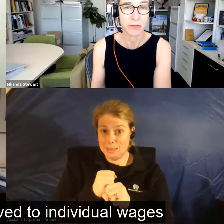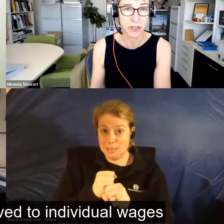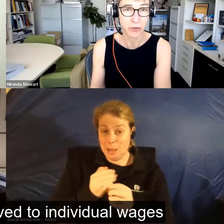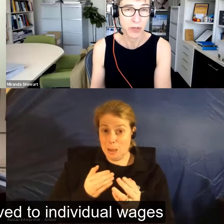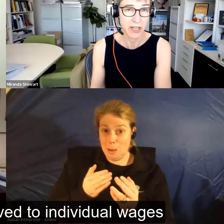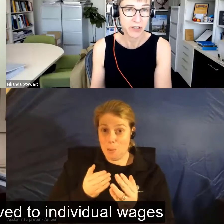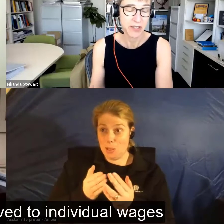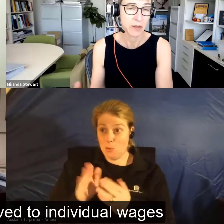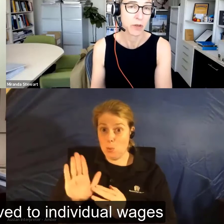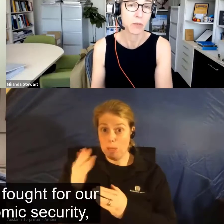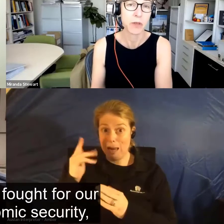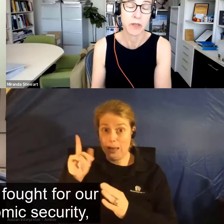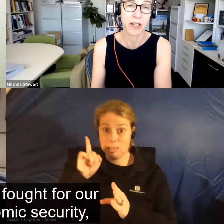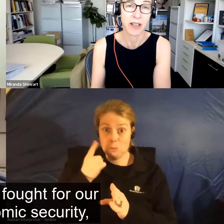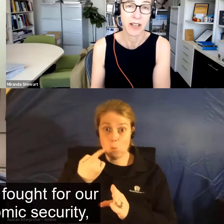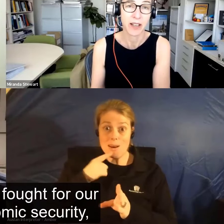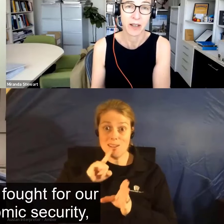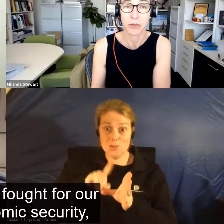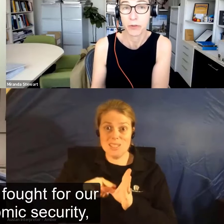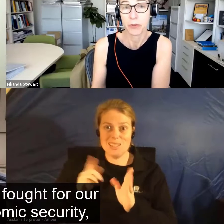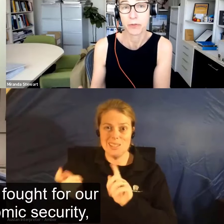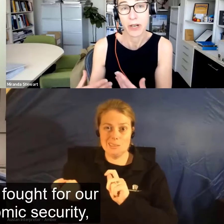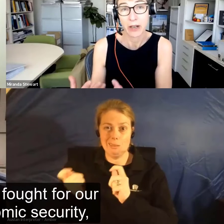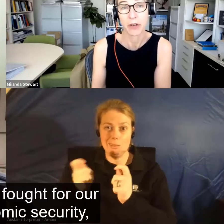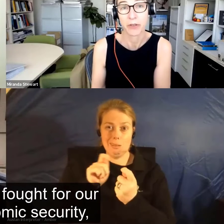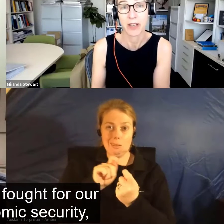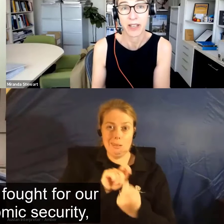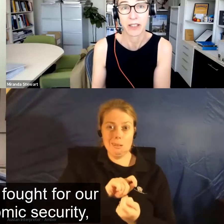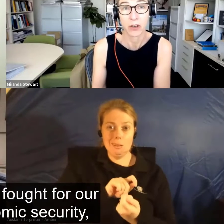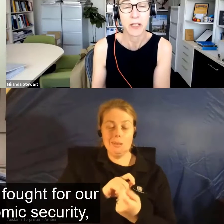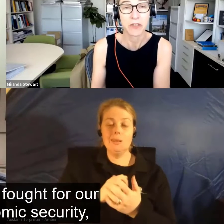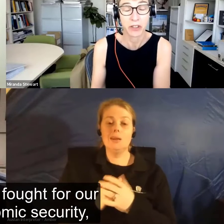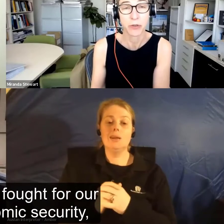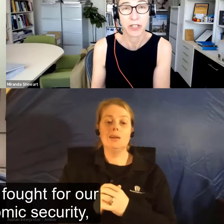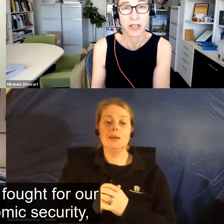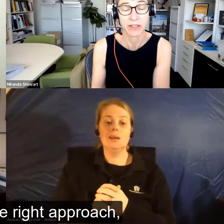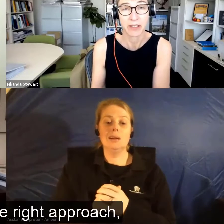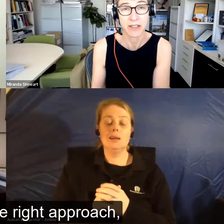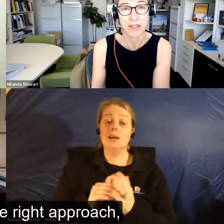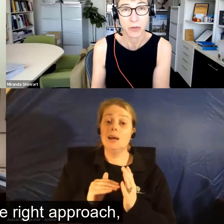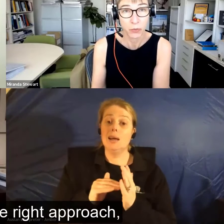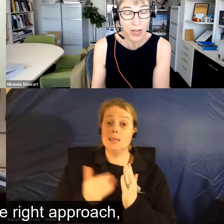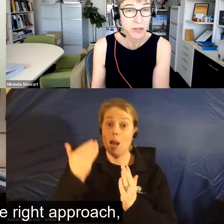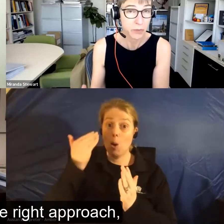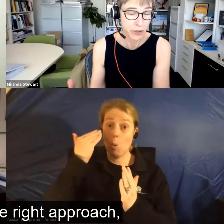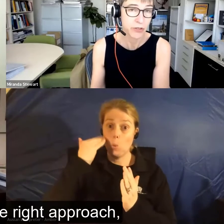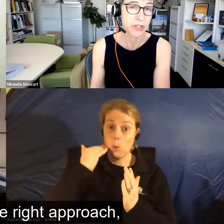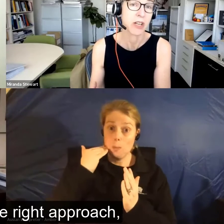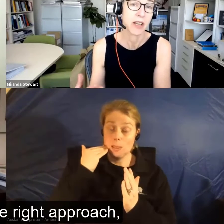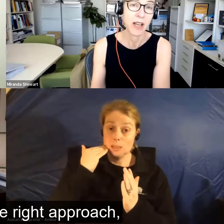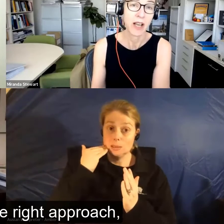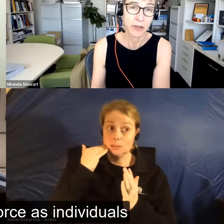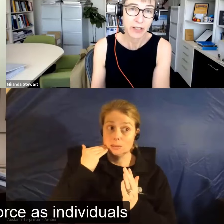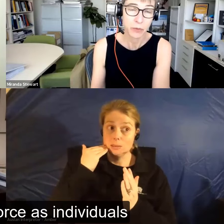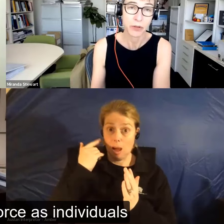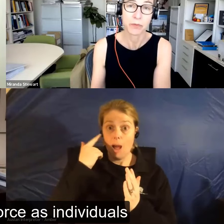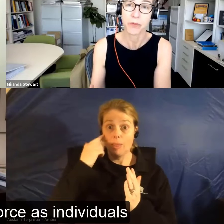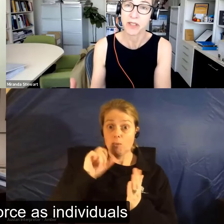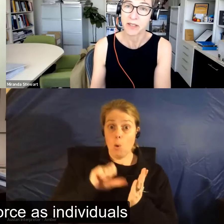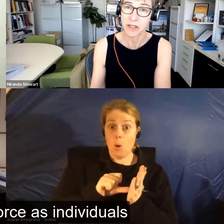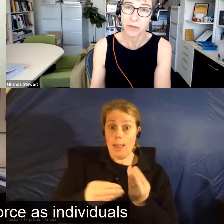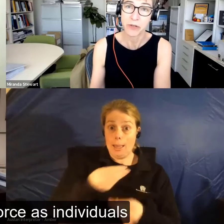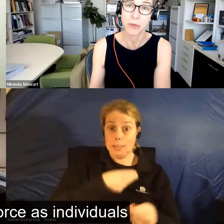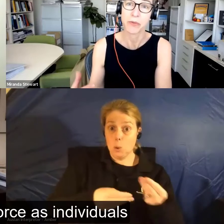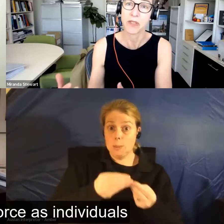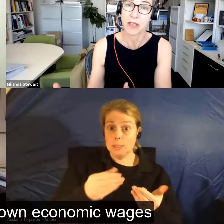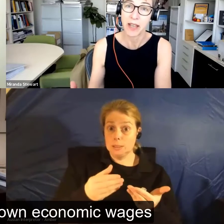moved to individual wages, and women are, for our own economic security, I think this is the right approach, are in the